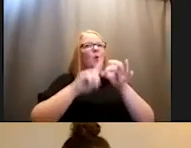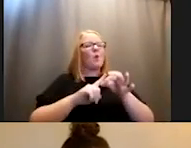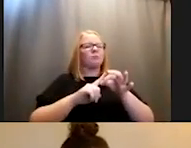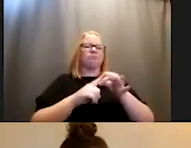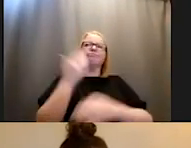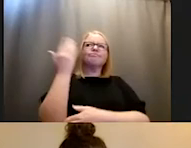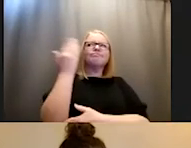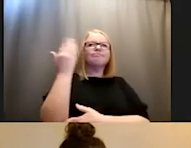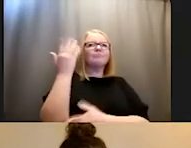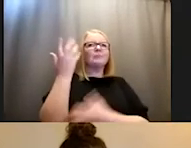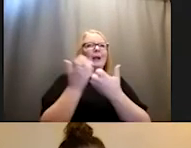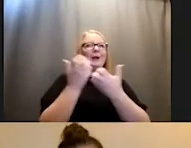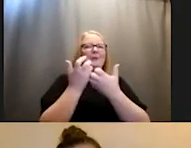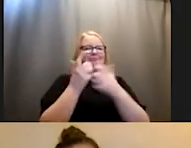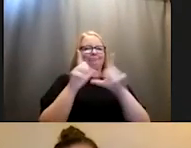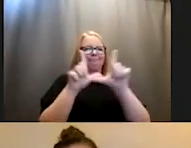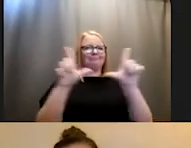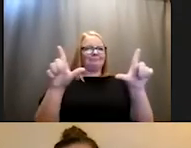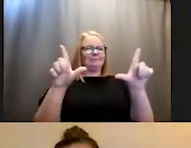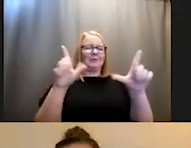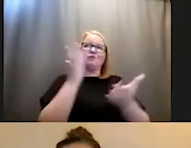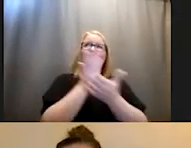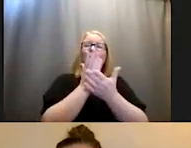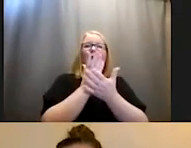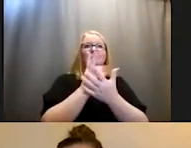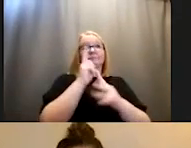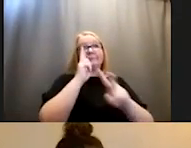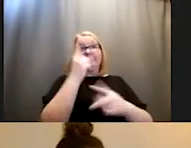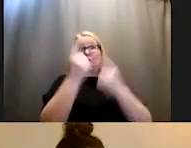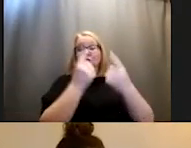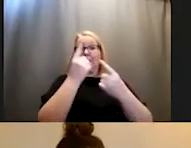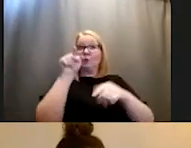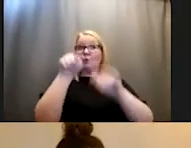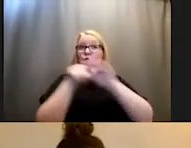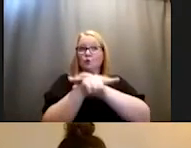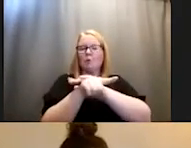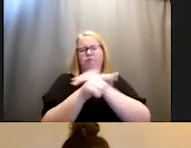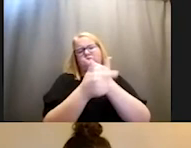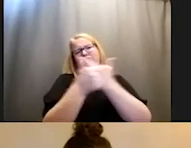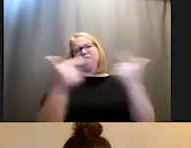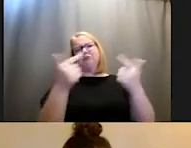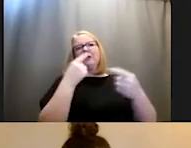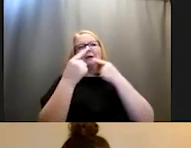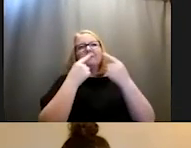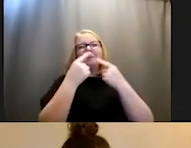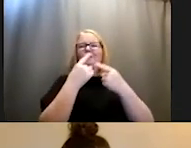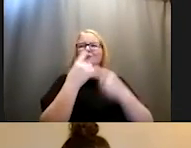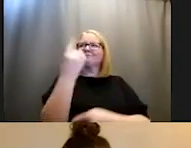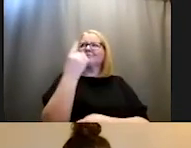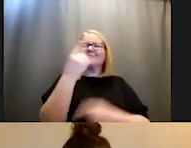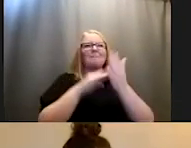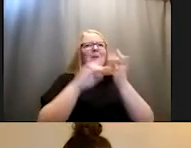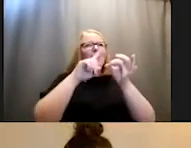also her autobiography. And there's some really great, if you look on YouTube, there's some really great stuff on there of her talking about